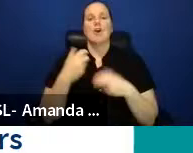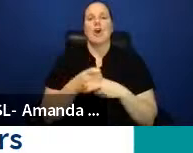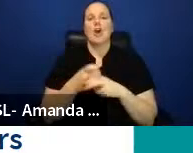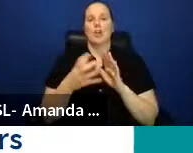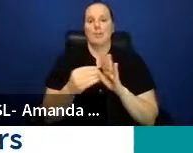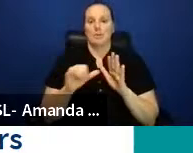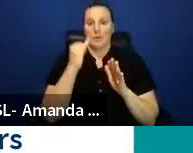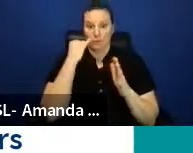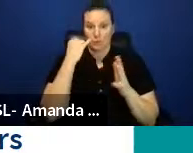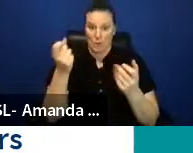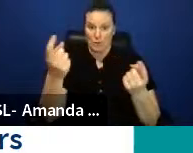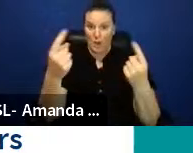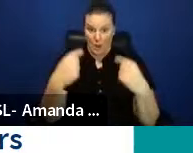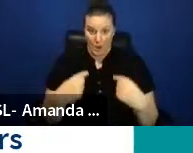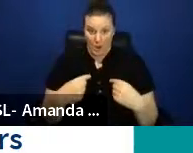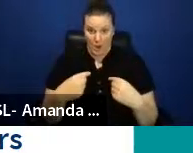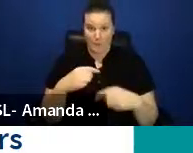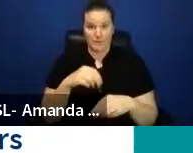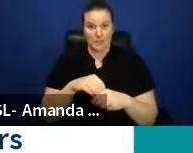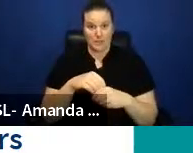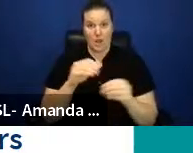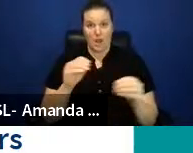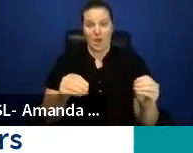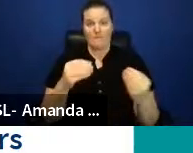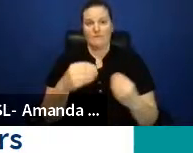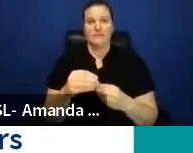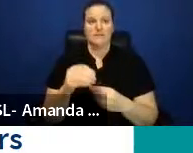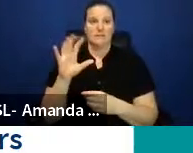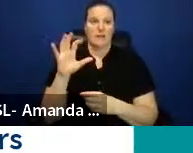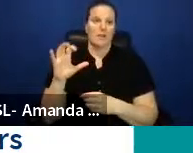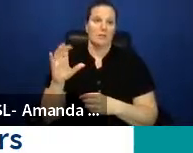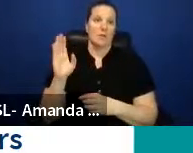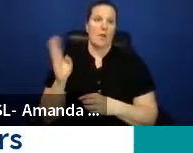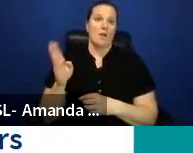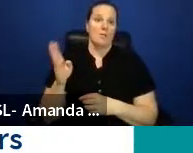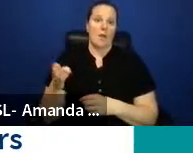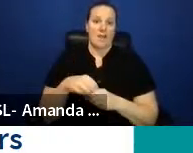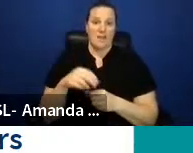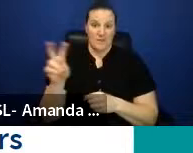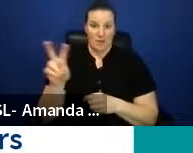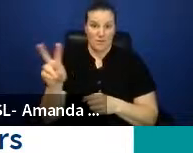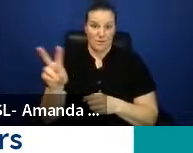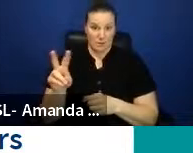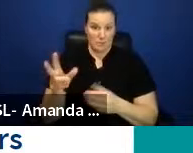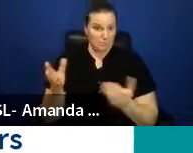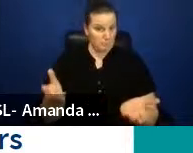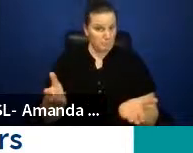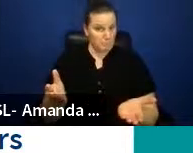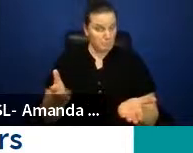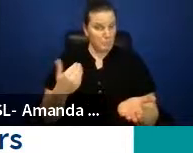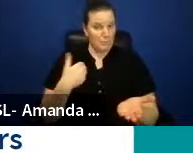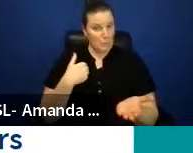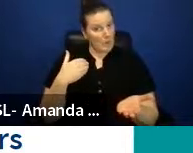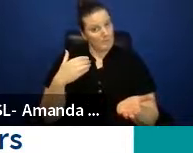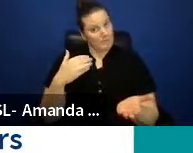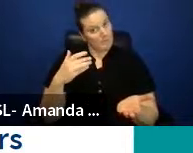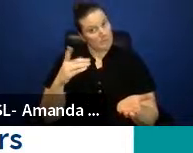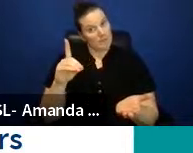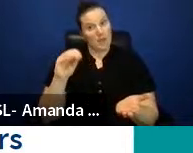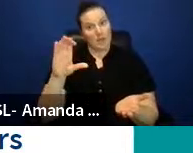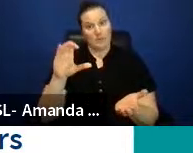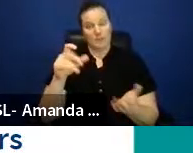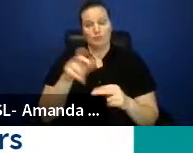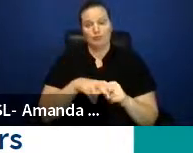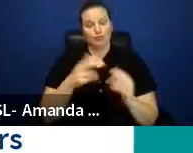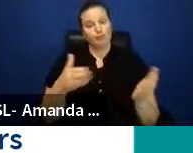our office at 500 Broadway in Vancouver, we have a document. You can sit and pour